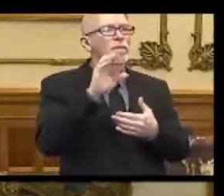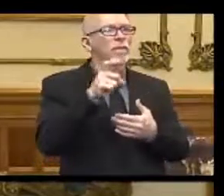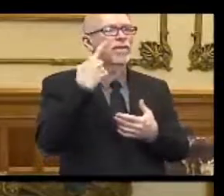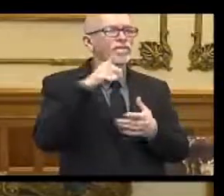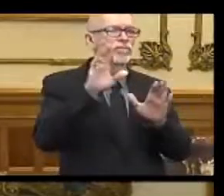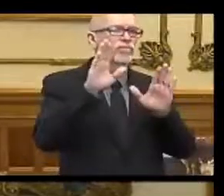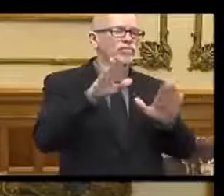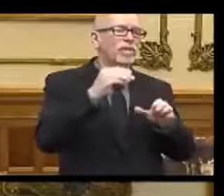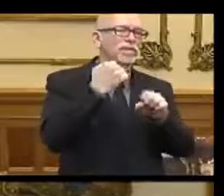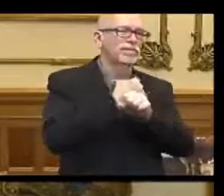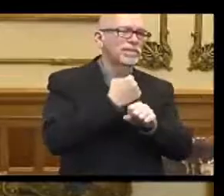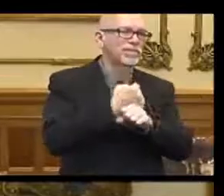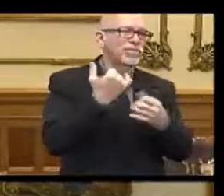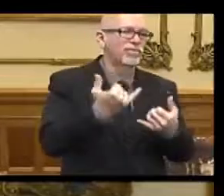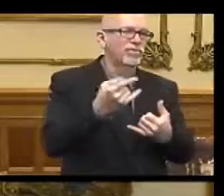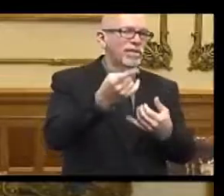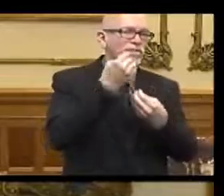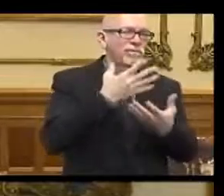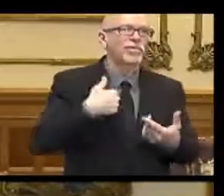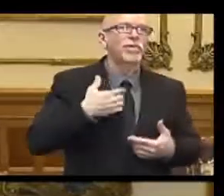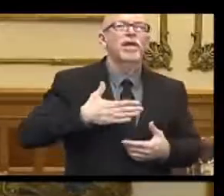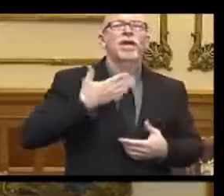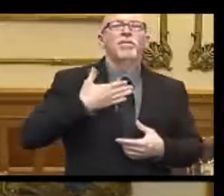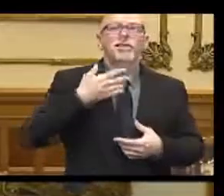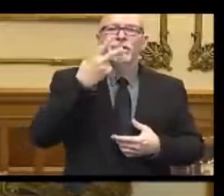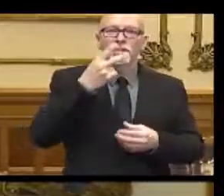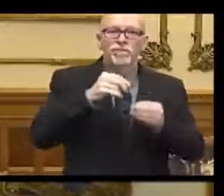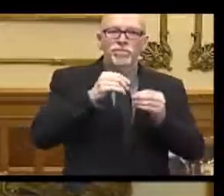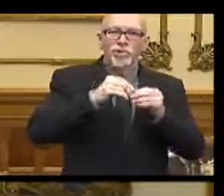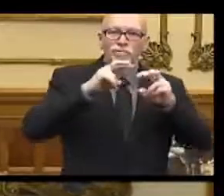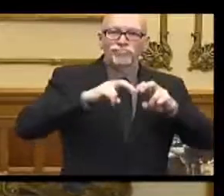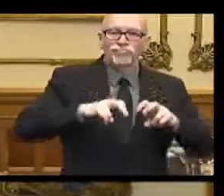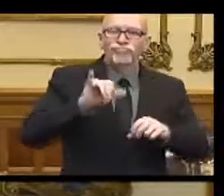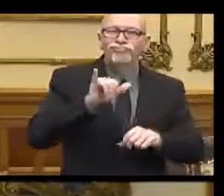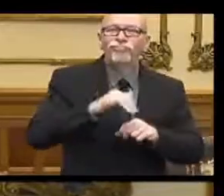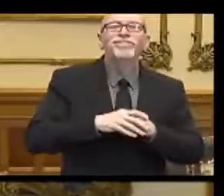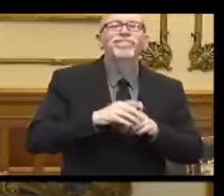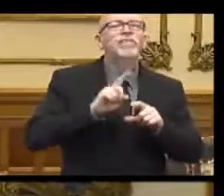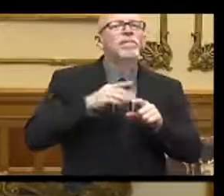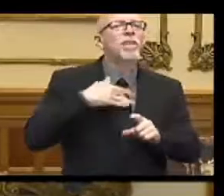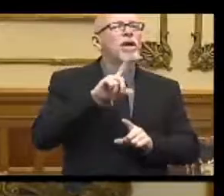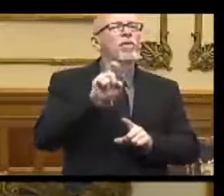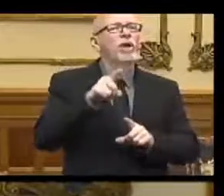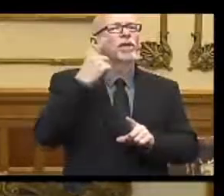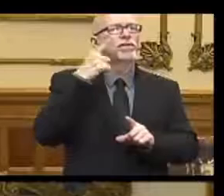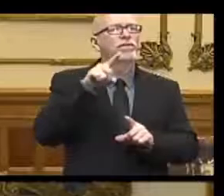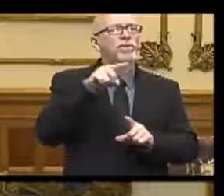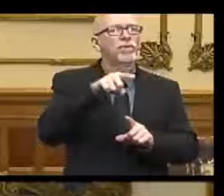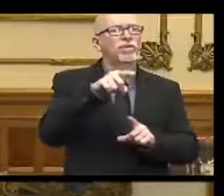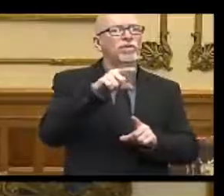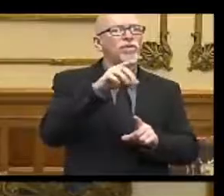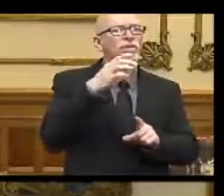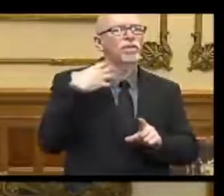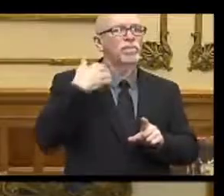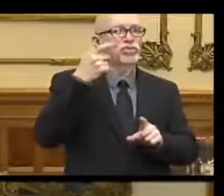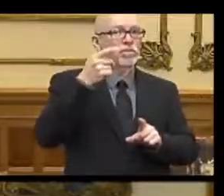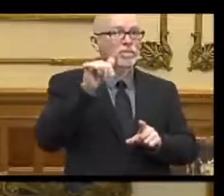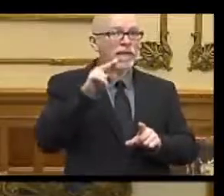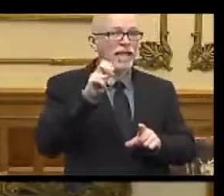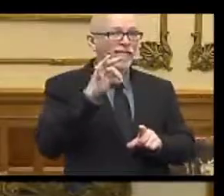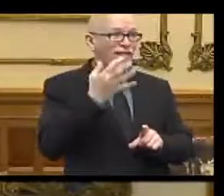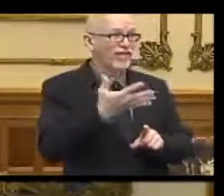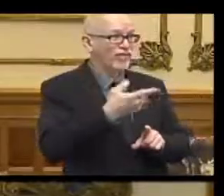great statistics that we got today. Very happy to see those. But today, my question will be for Commissioner Payne, if he's around